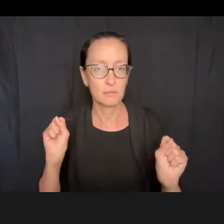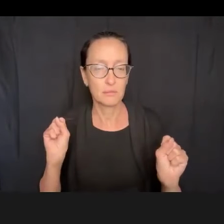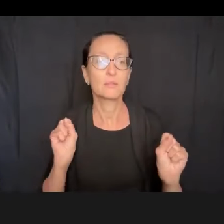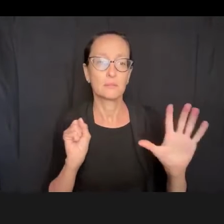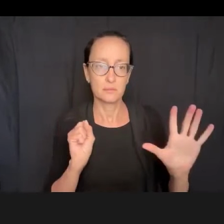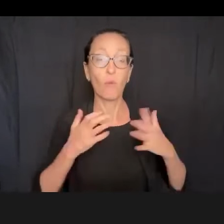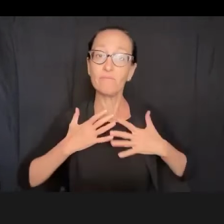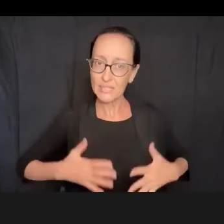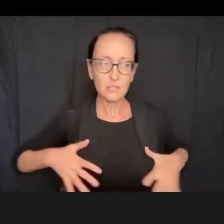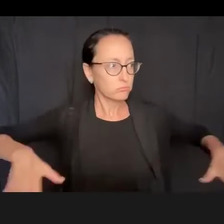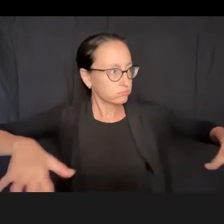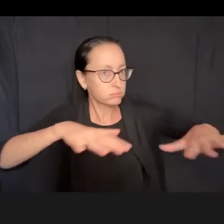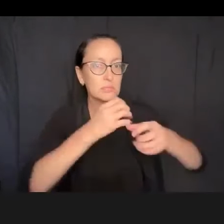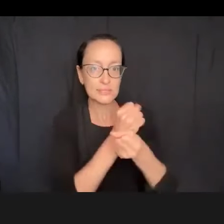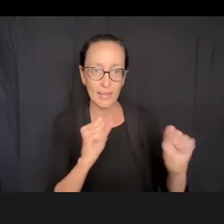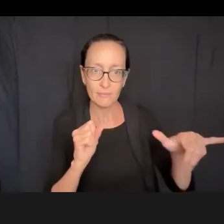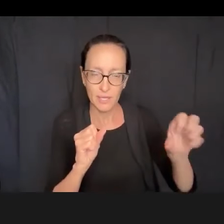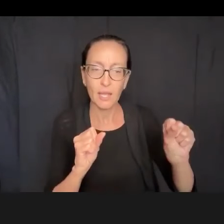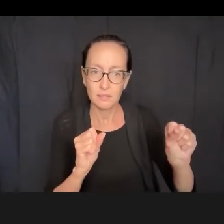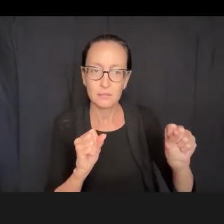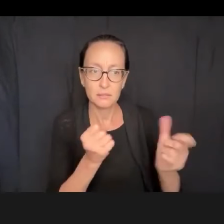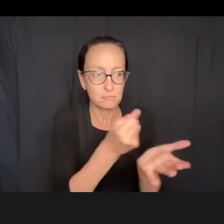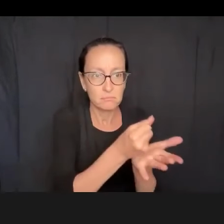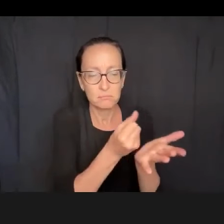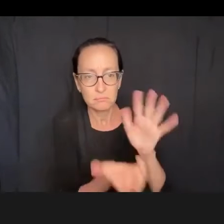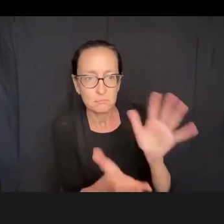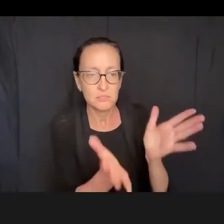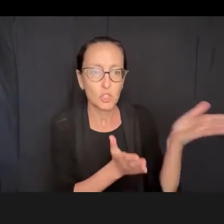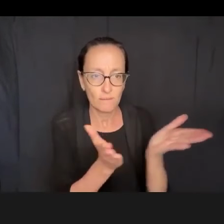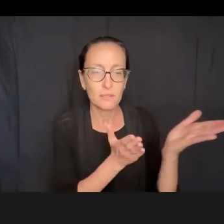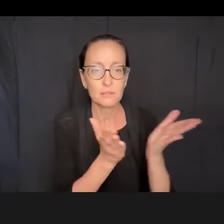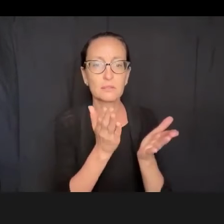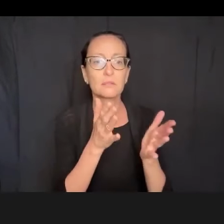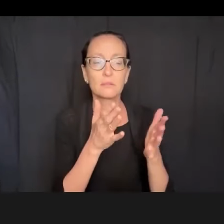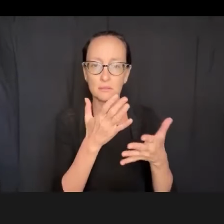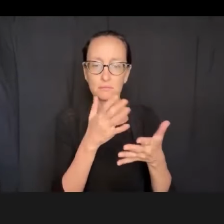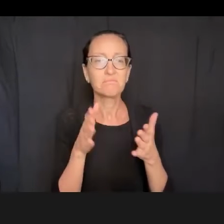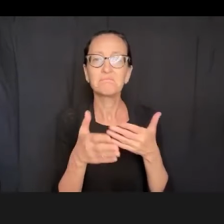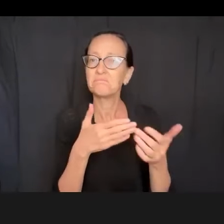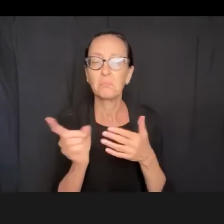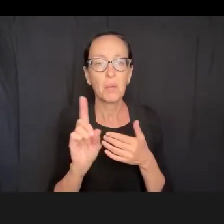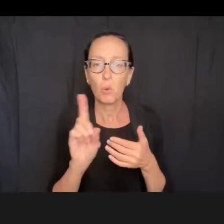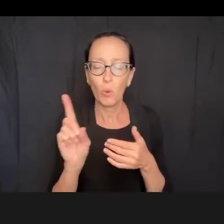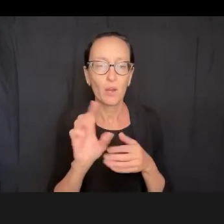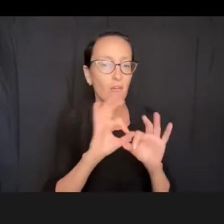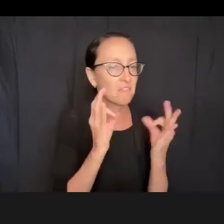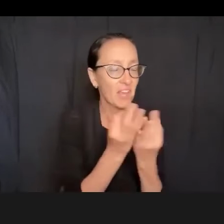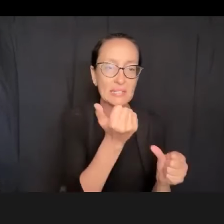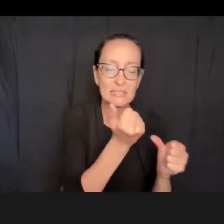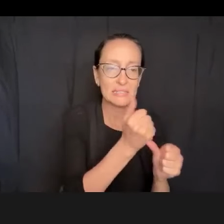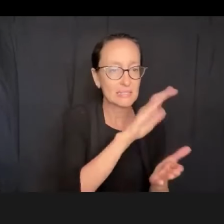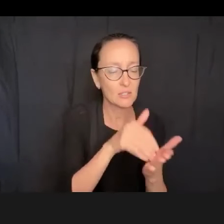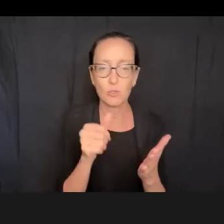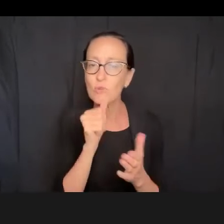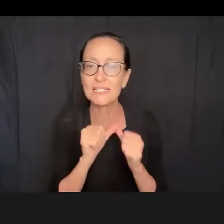physical settings of when we're providing services for victims, whether that is at a family assistance center or at a resiliency